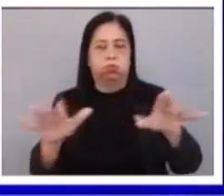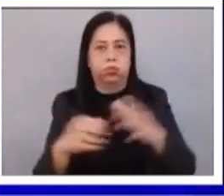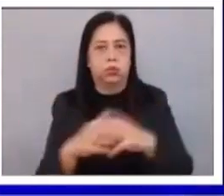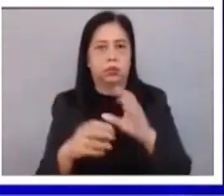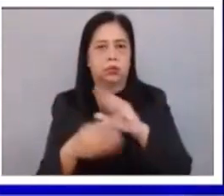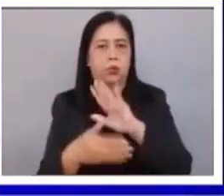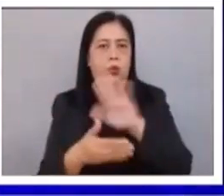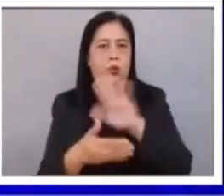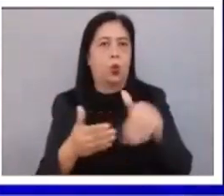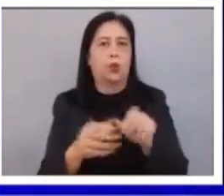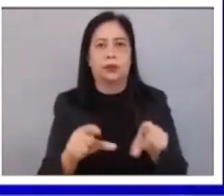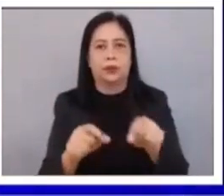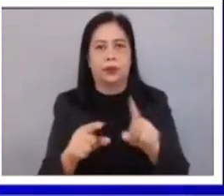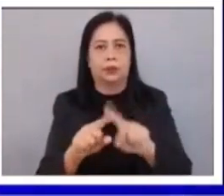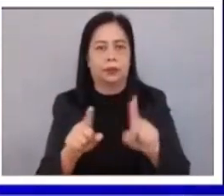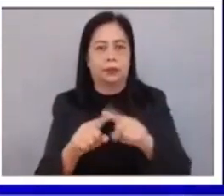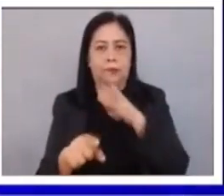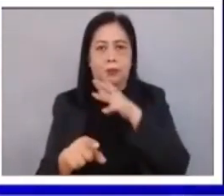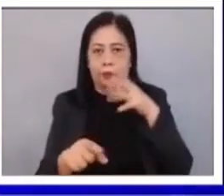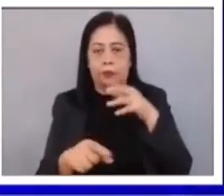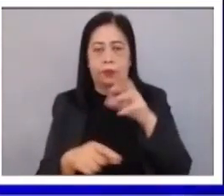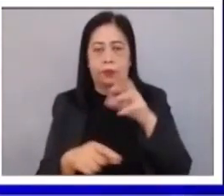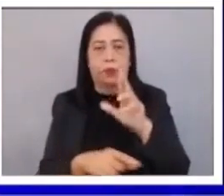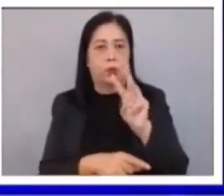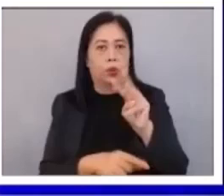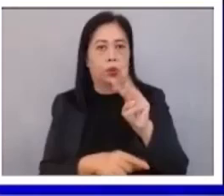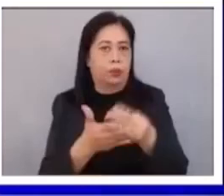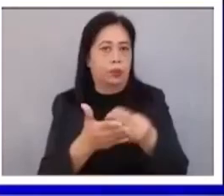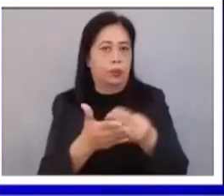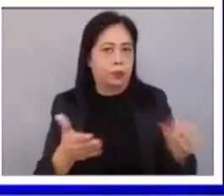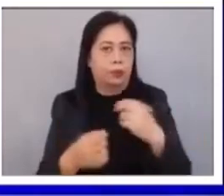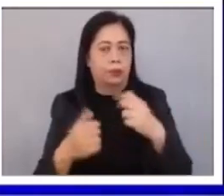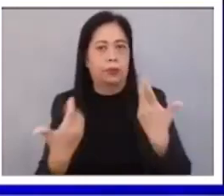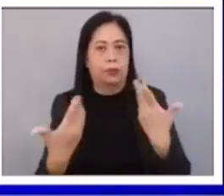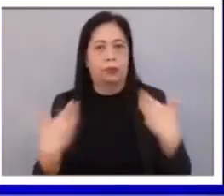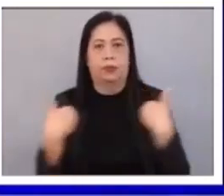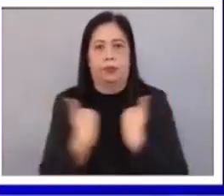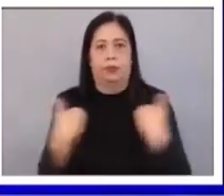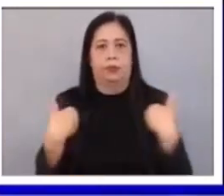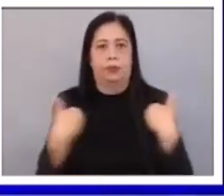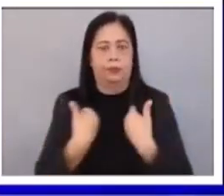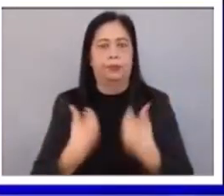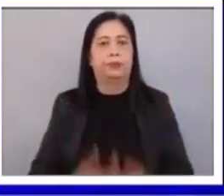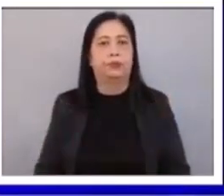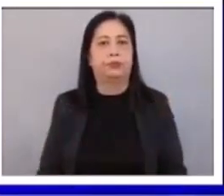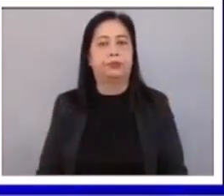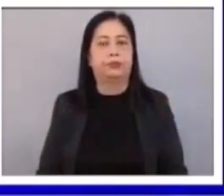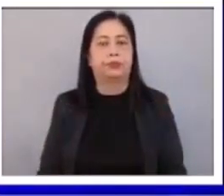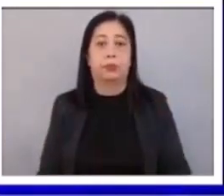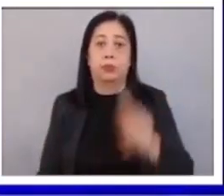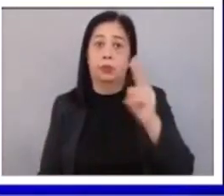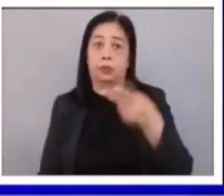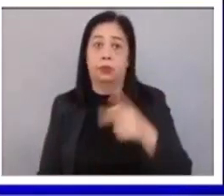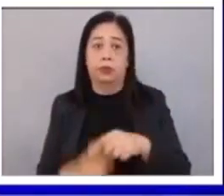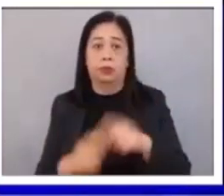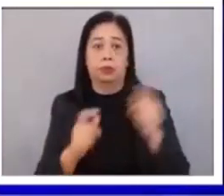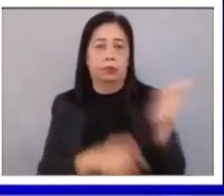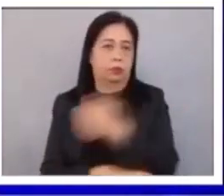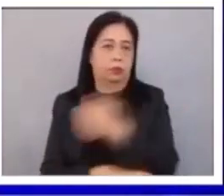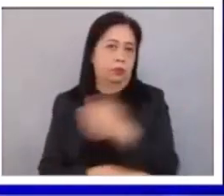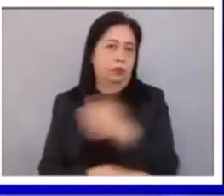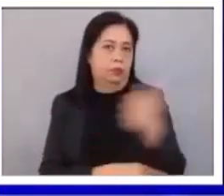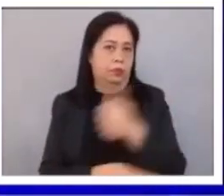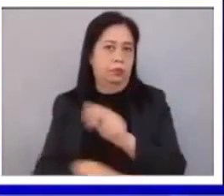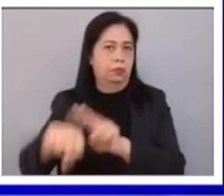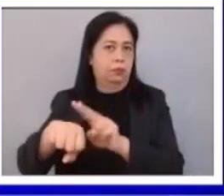wholesale of agriculture raw materials and live animals. Pangalawa ang transportation and storage, may